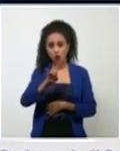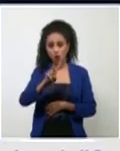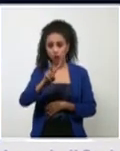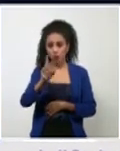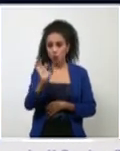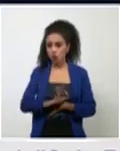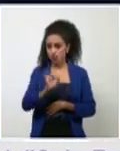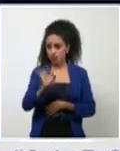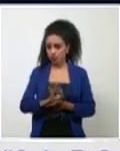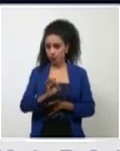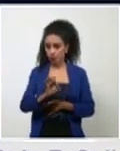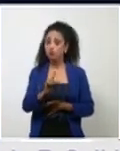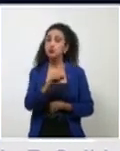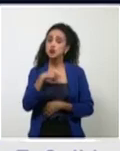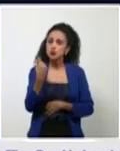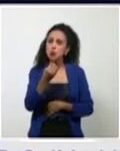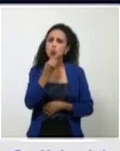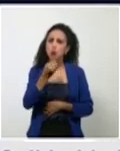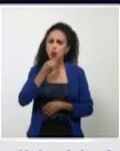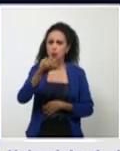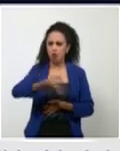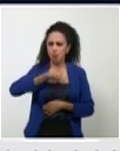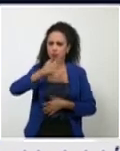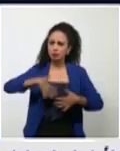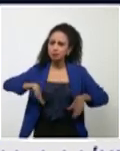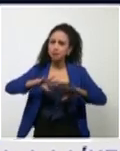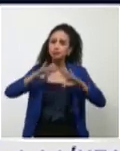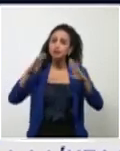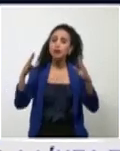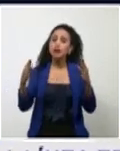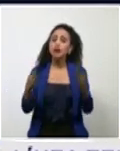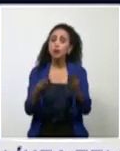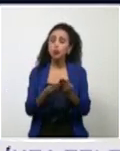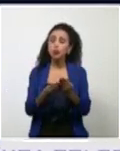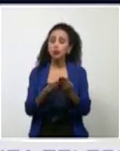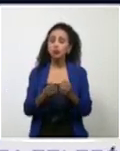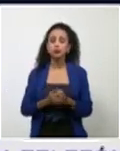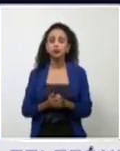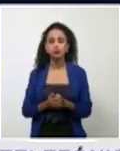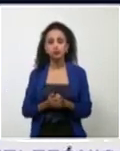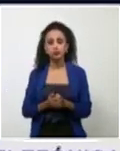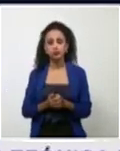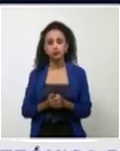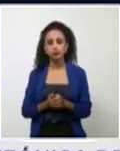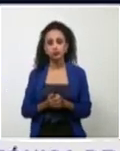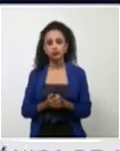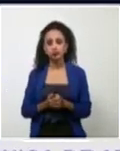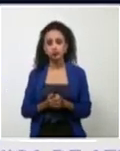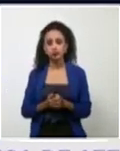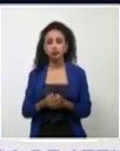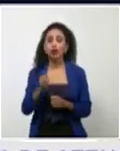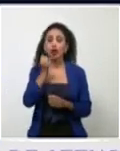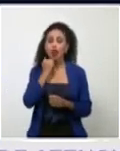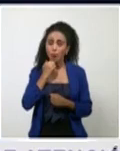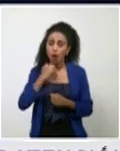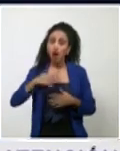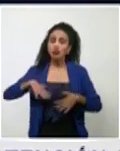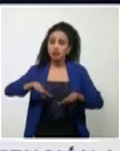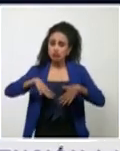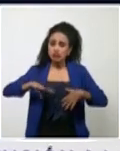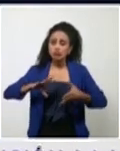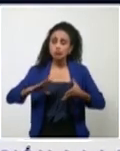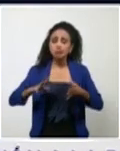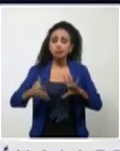5.92%. We can say that the situation in the world, in addition to the very complex situation in the